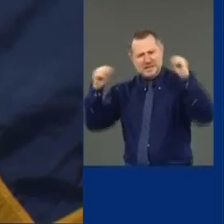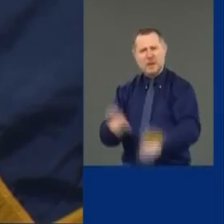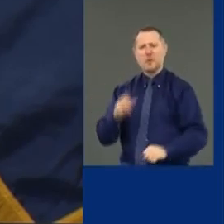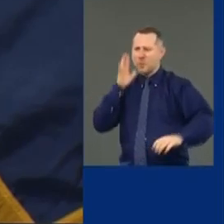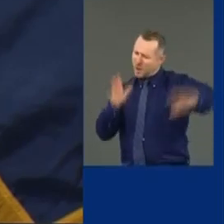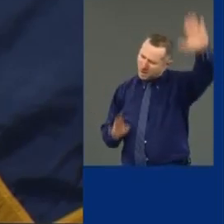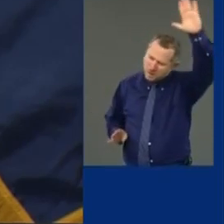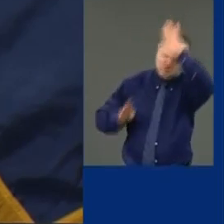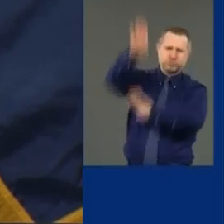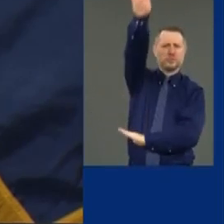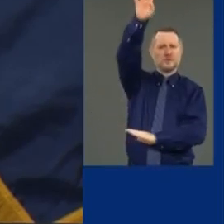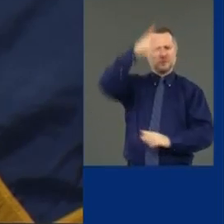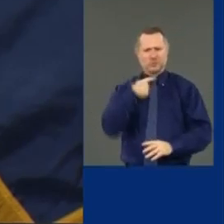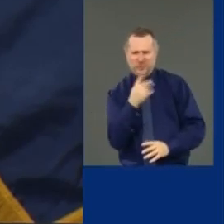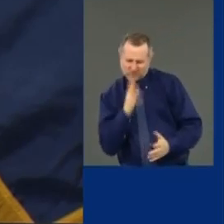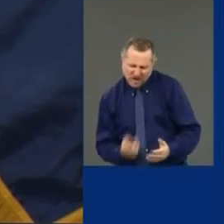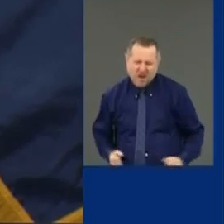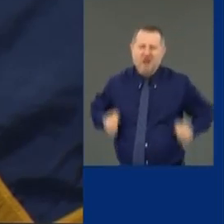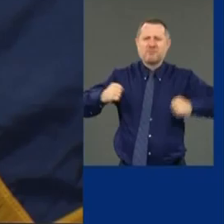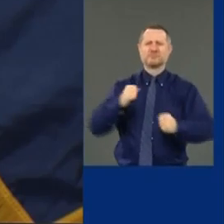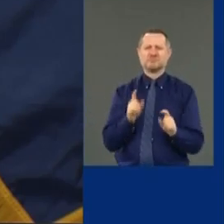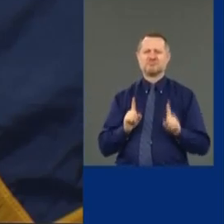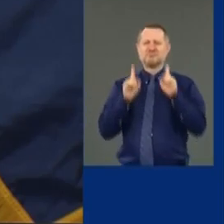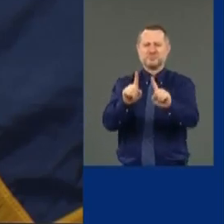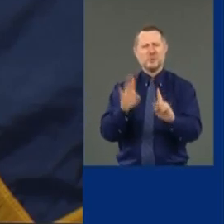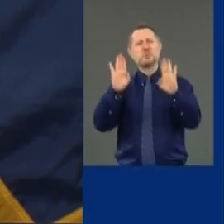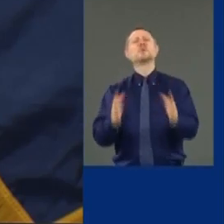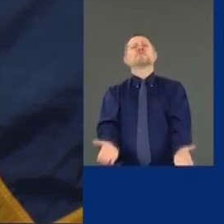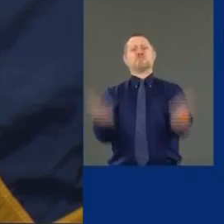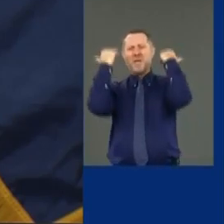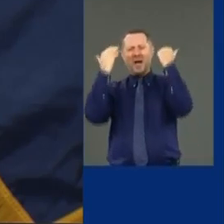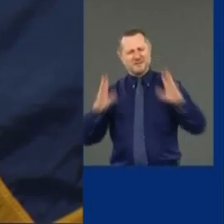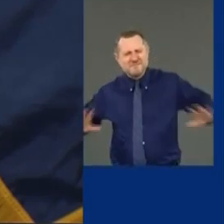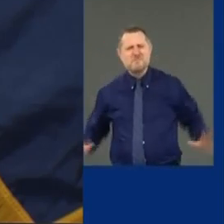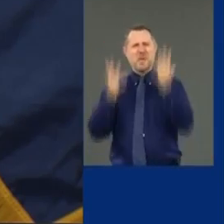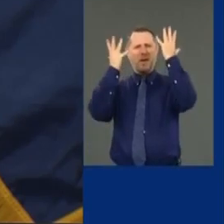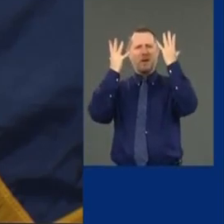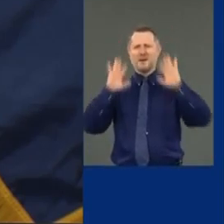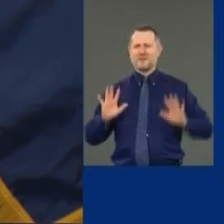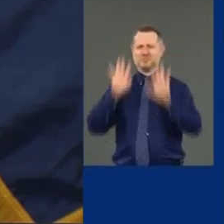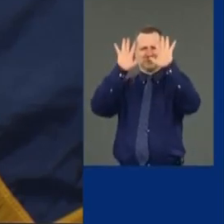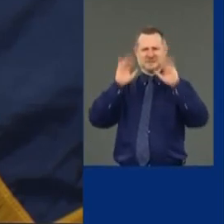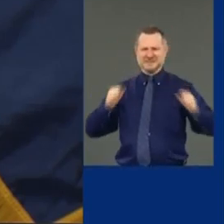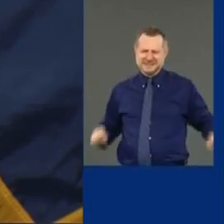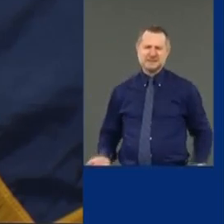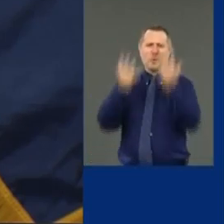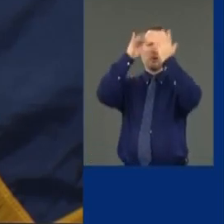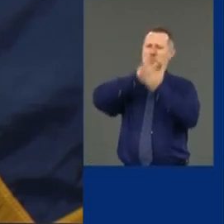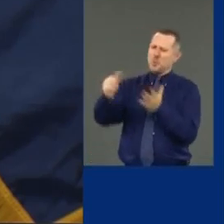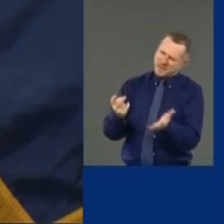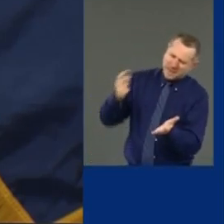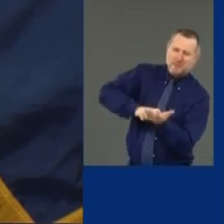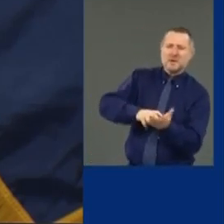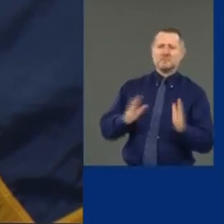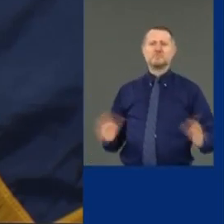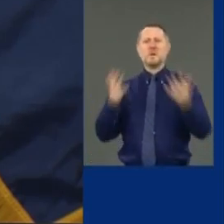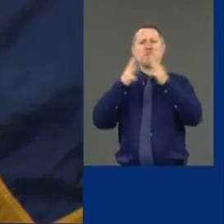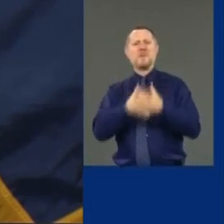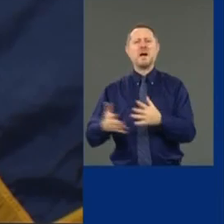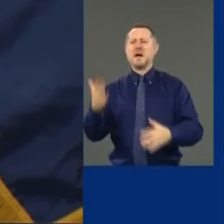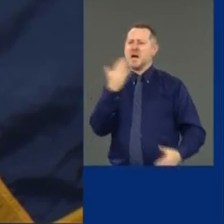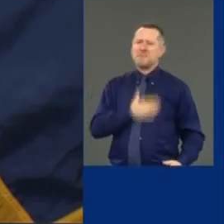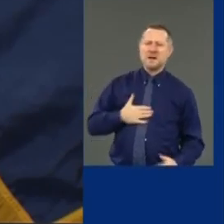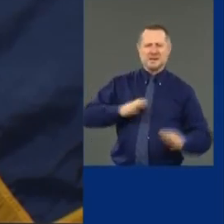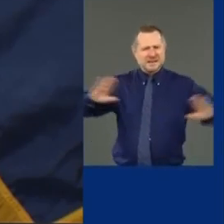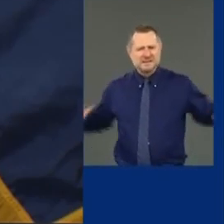will stand up. Brooklyn, stand up. New York, stand up. America, please stand up and